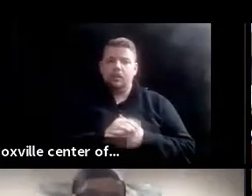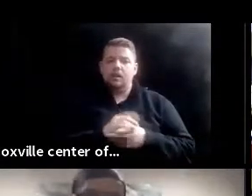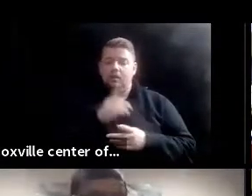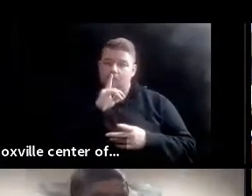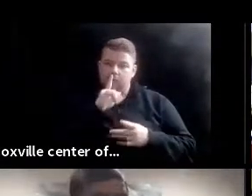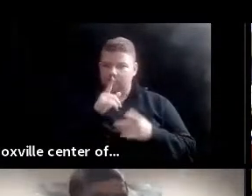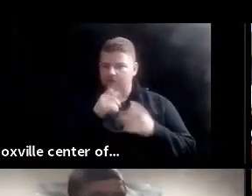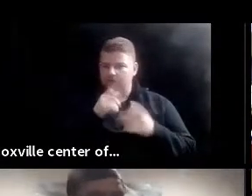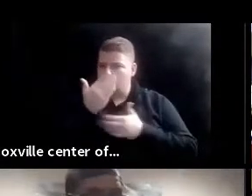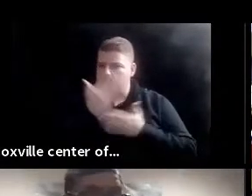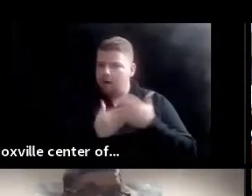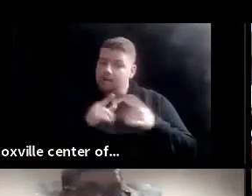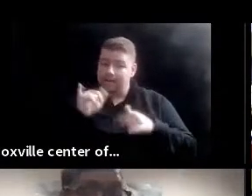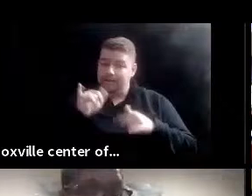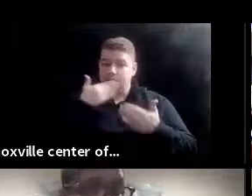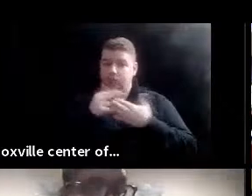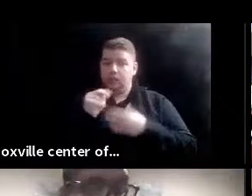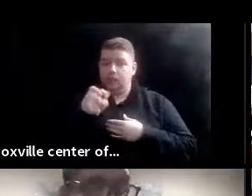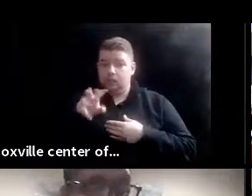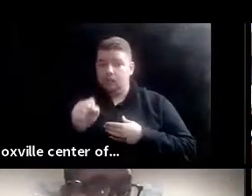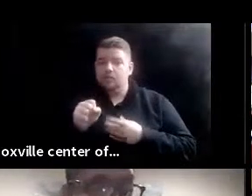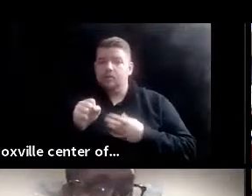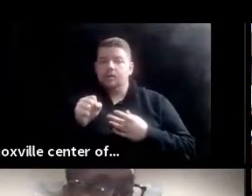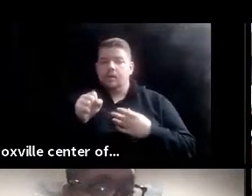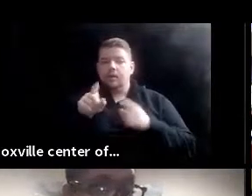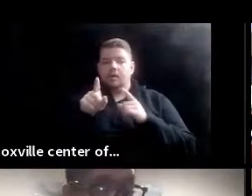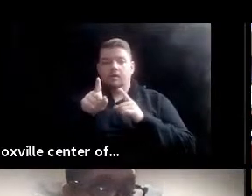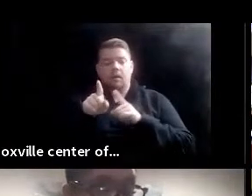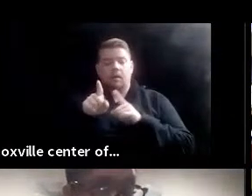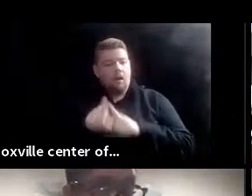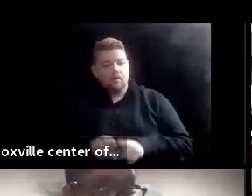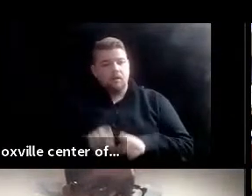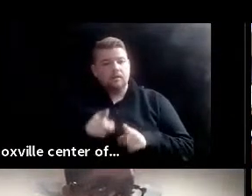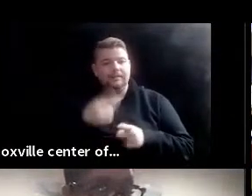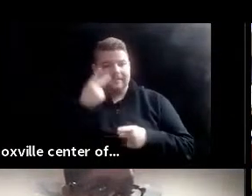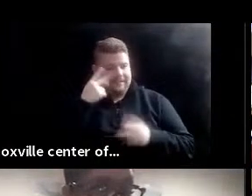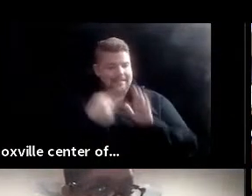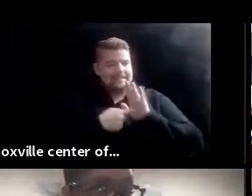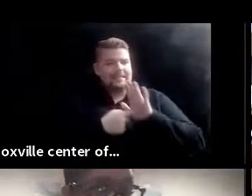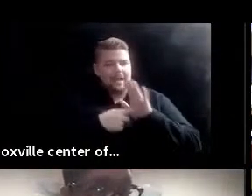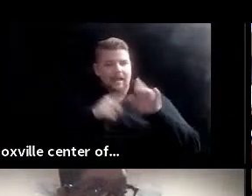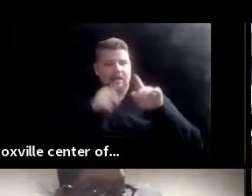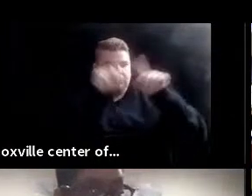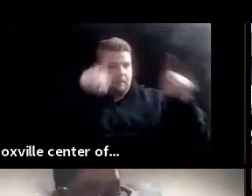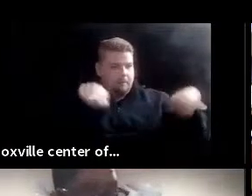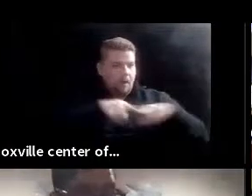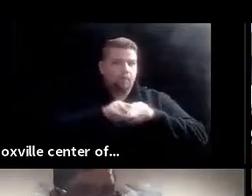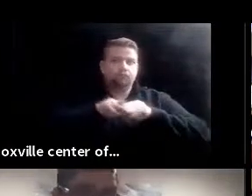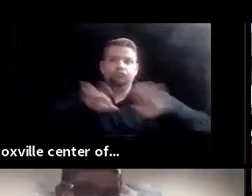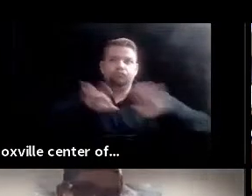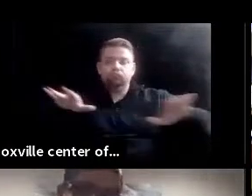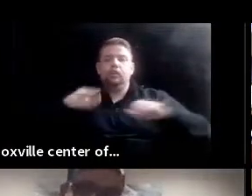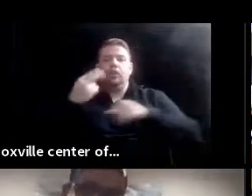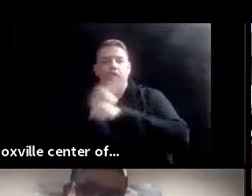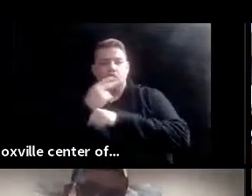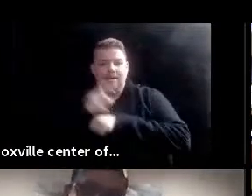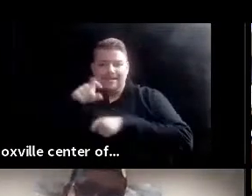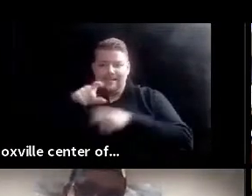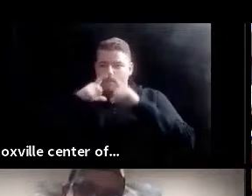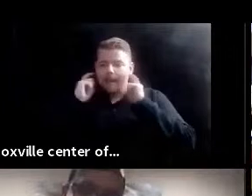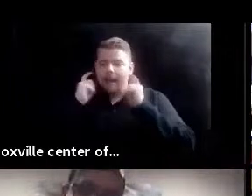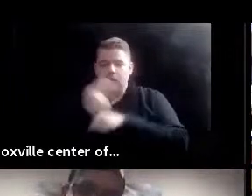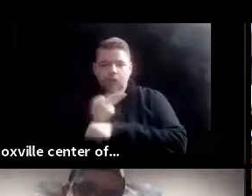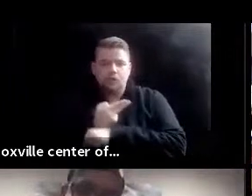most part. So that's good news. And certainly, we see signs posted around the community about the need to wear